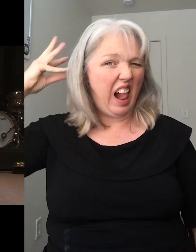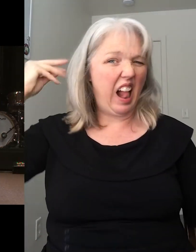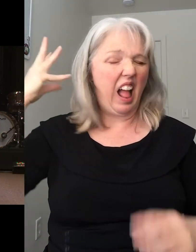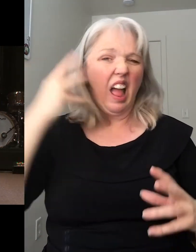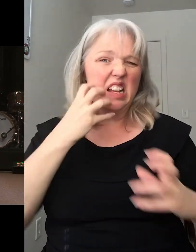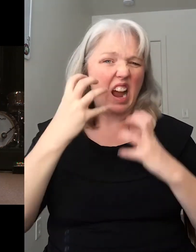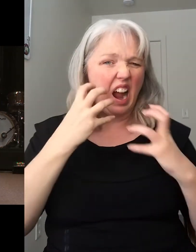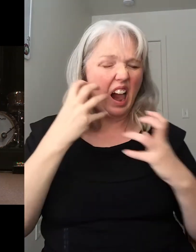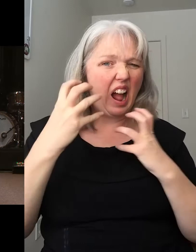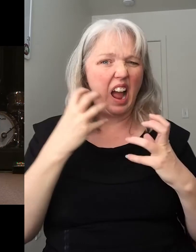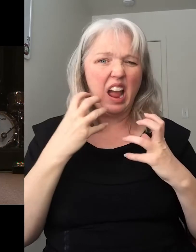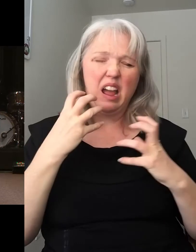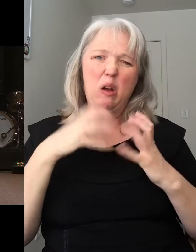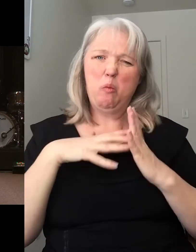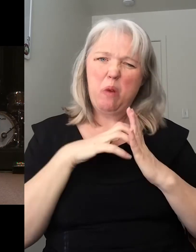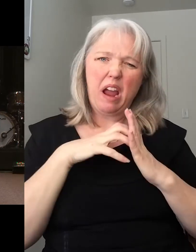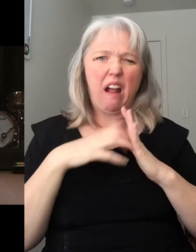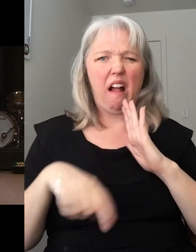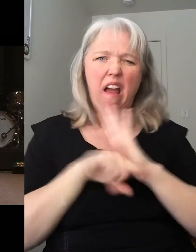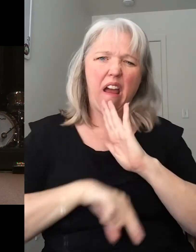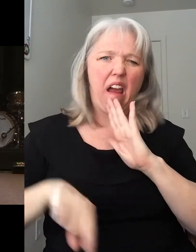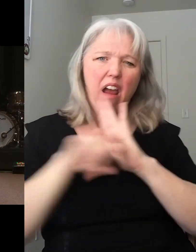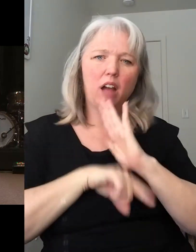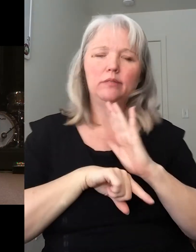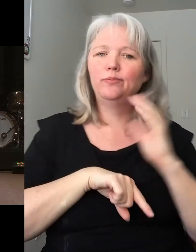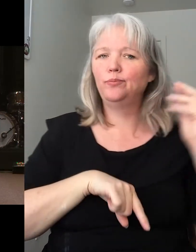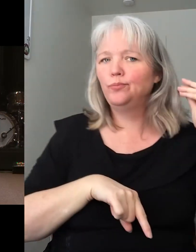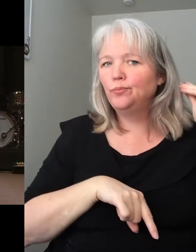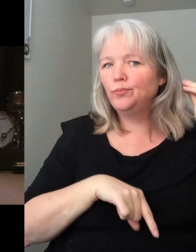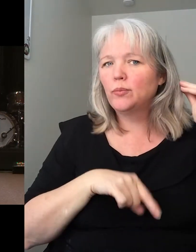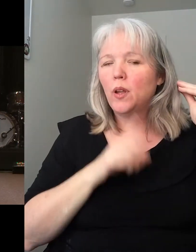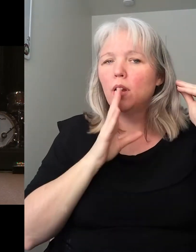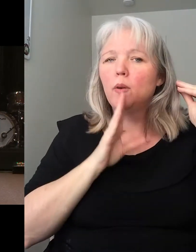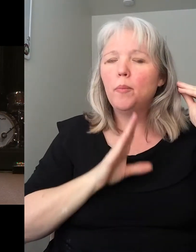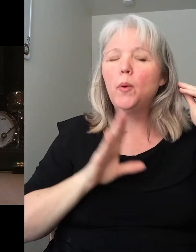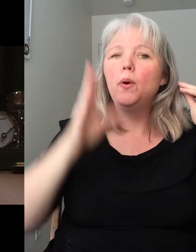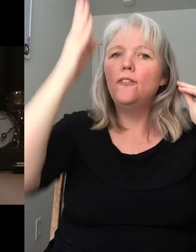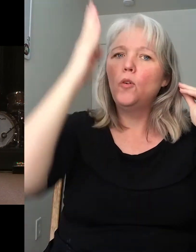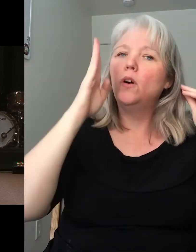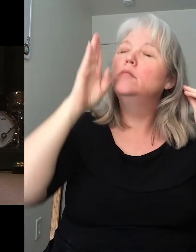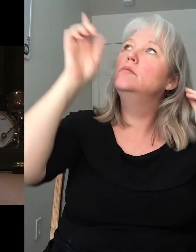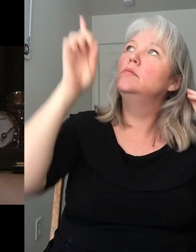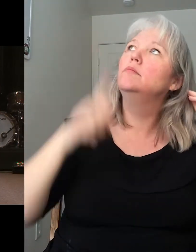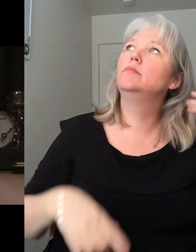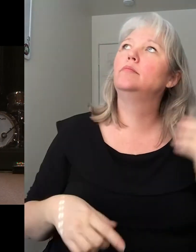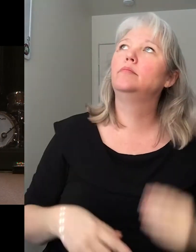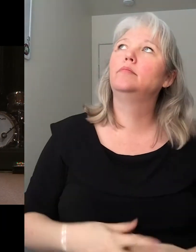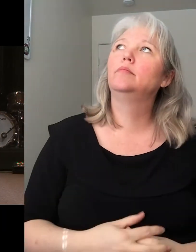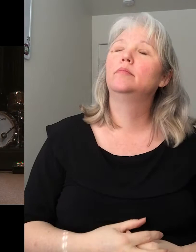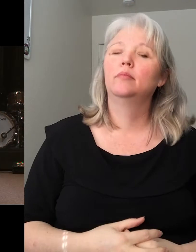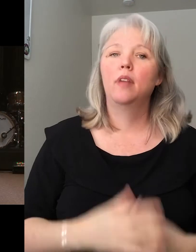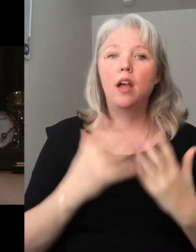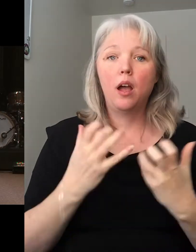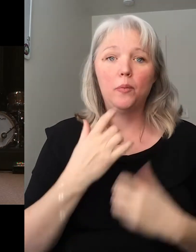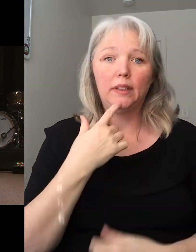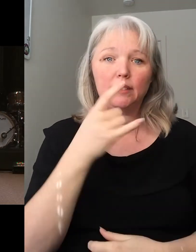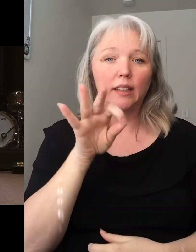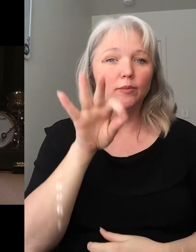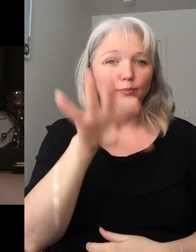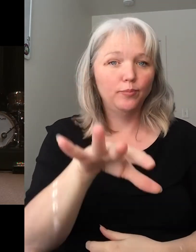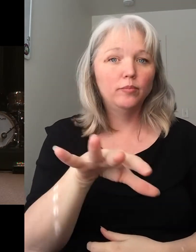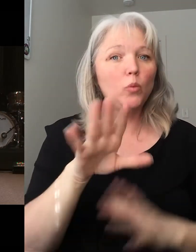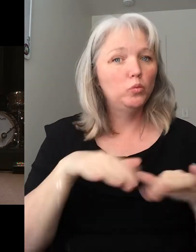in our head of our weaknesses against the still small voice of God. I want to say something too so